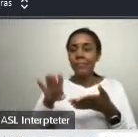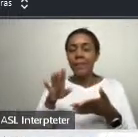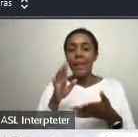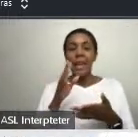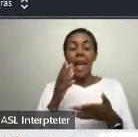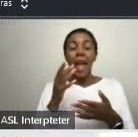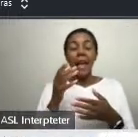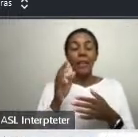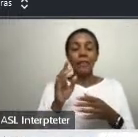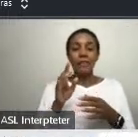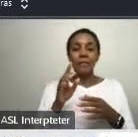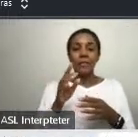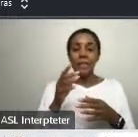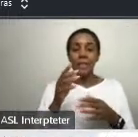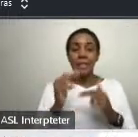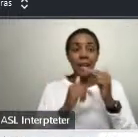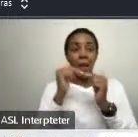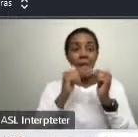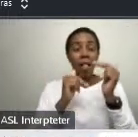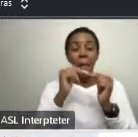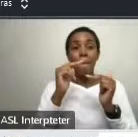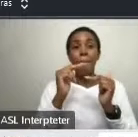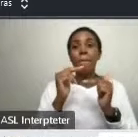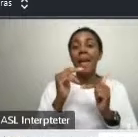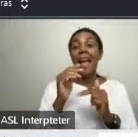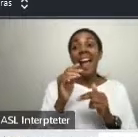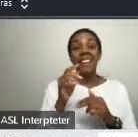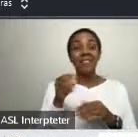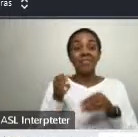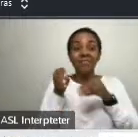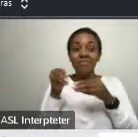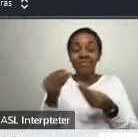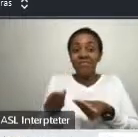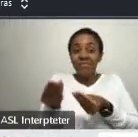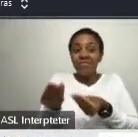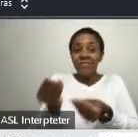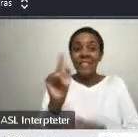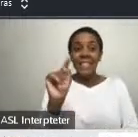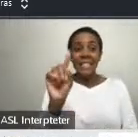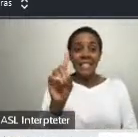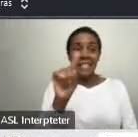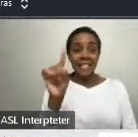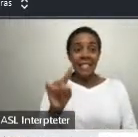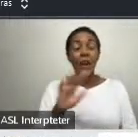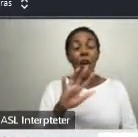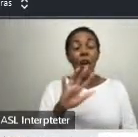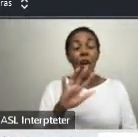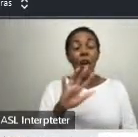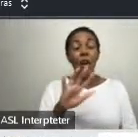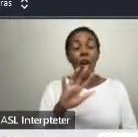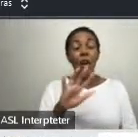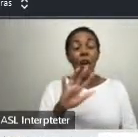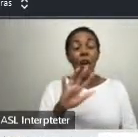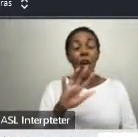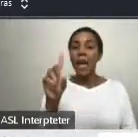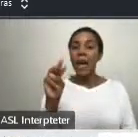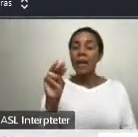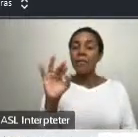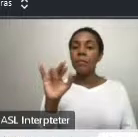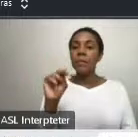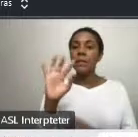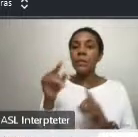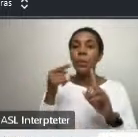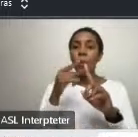the TDZ, all things that are part of the administration's goals. But, you know, if I were to take a much longer look